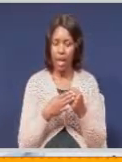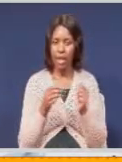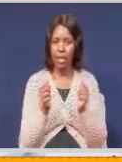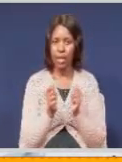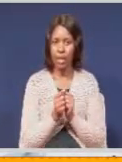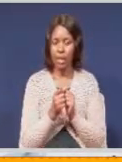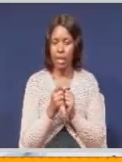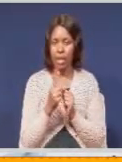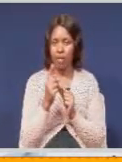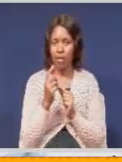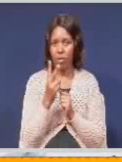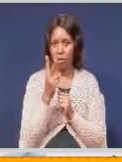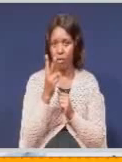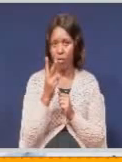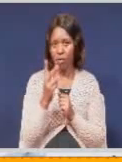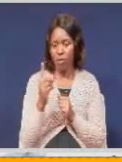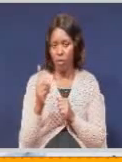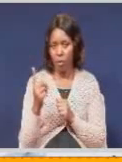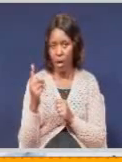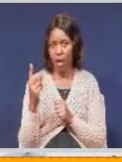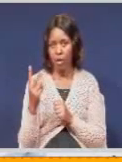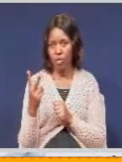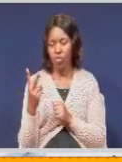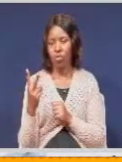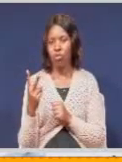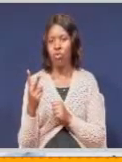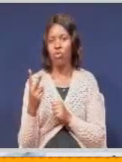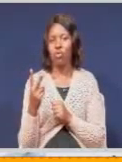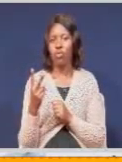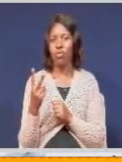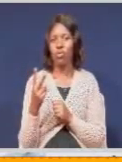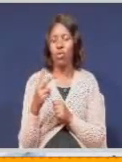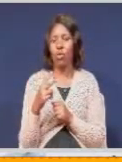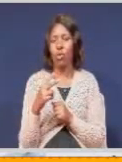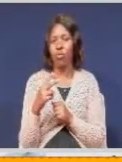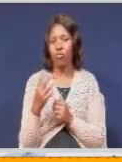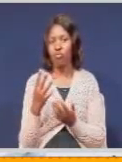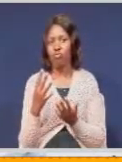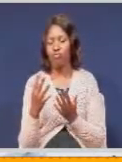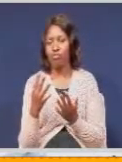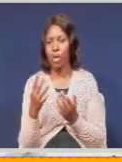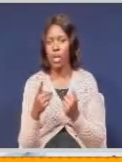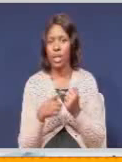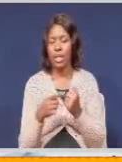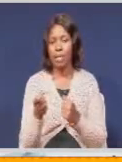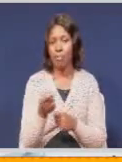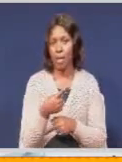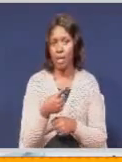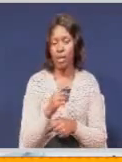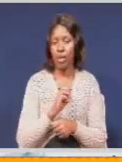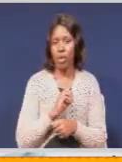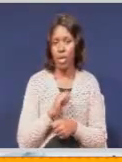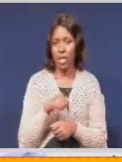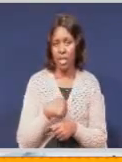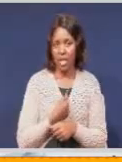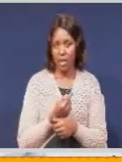November, December, January, February, around 6 months